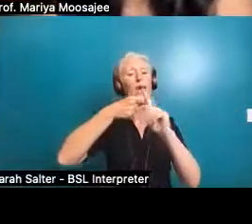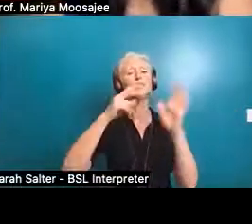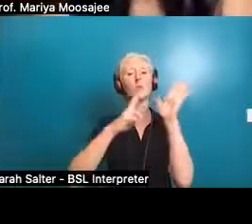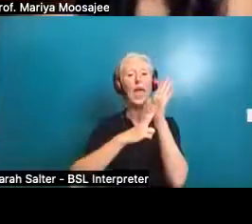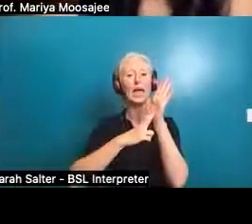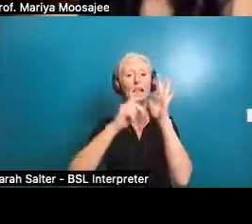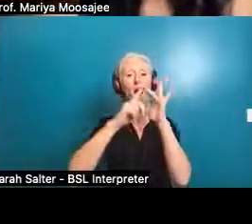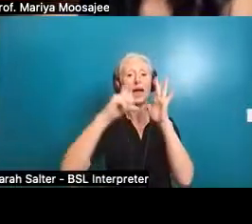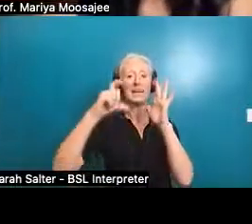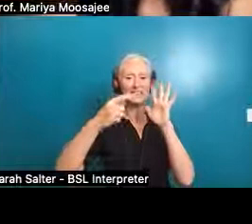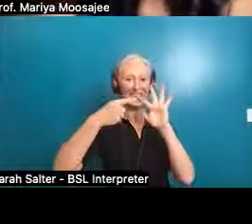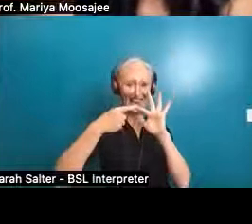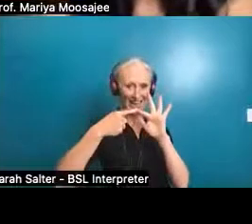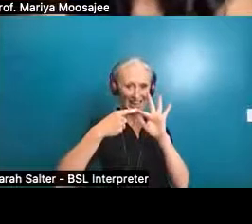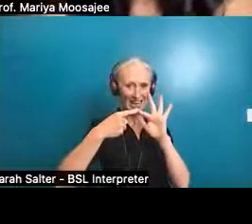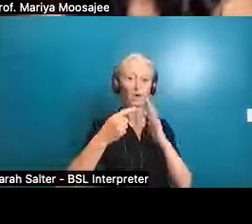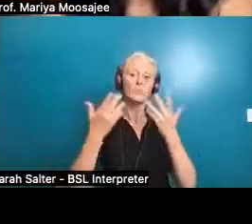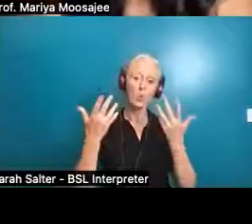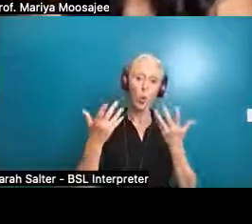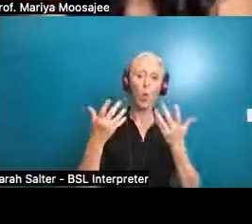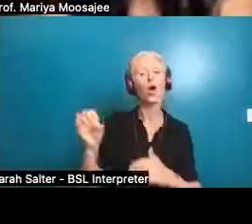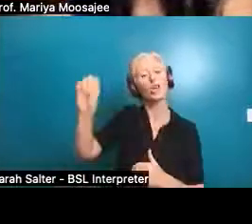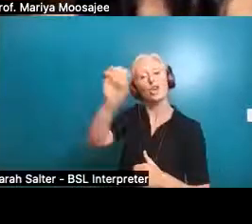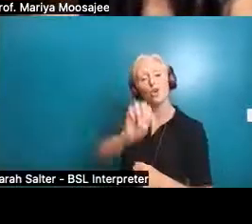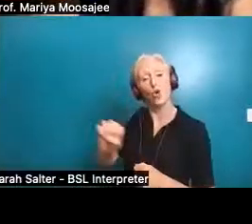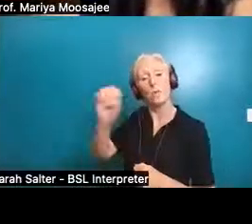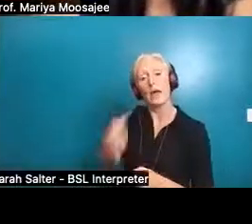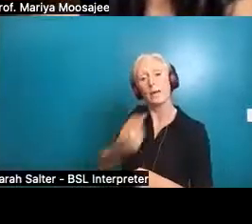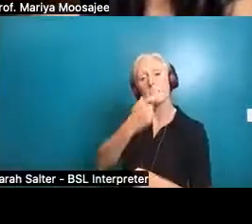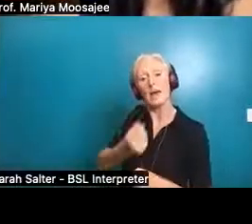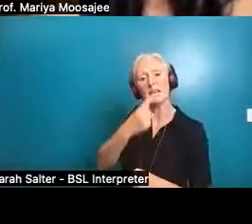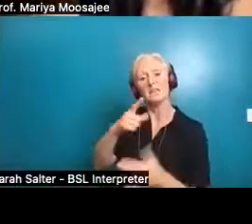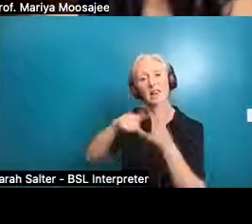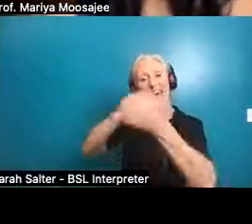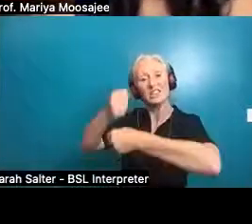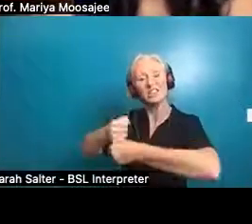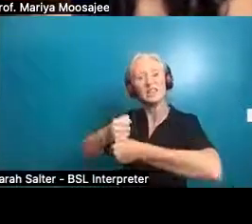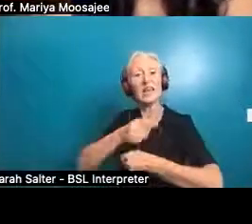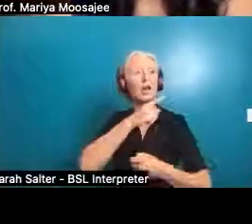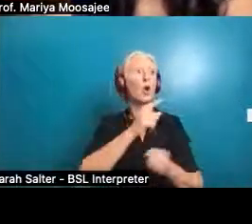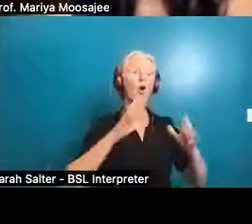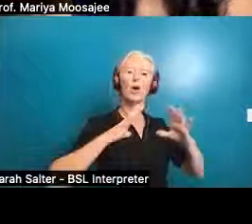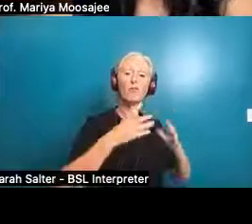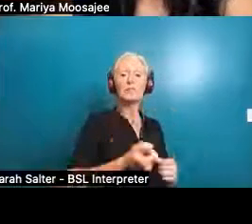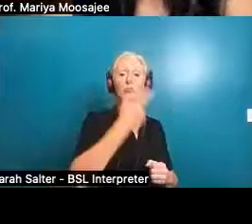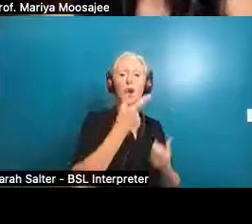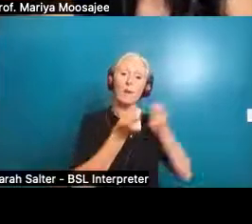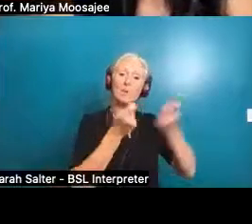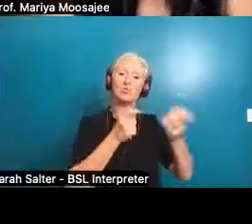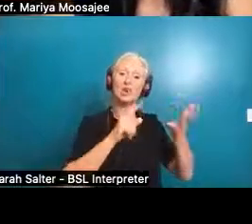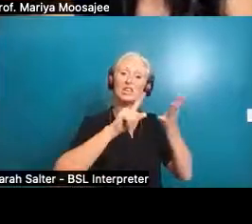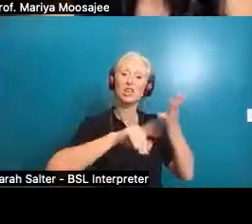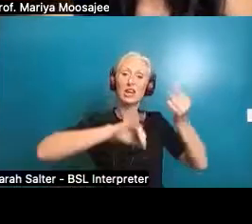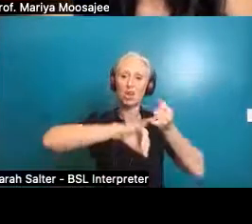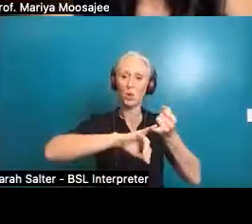the European Medicine Agency, the Food and Drug Administration in the US, and we would ask them if this could